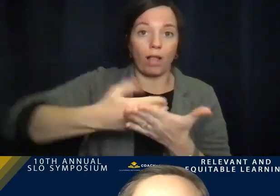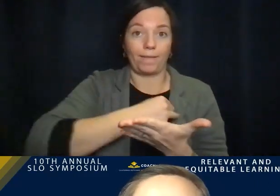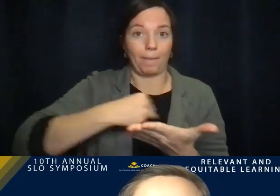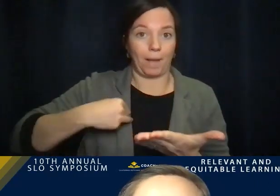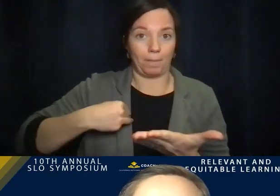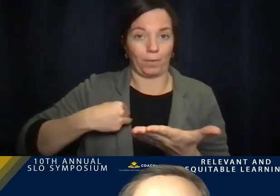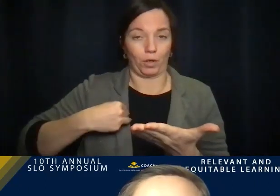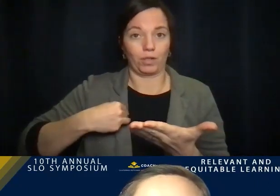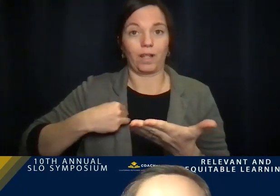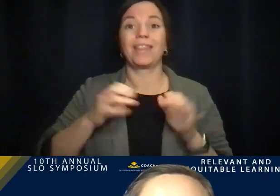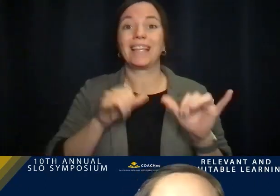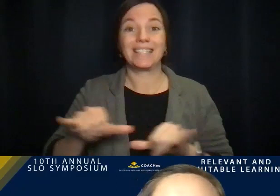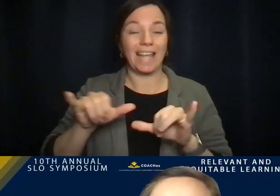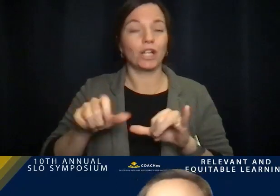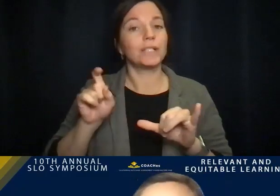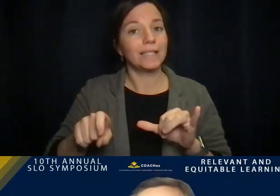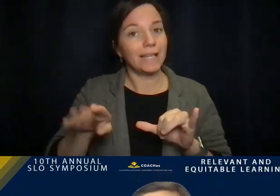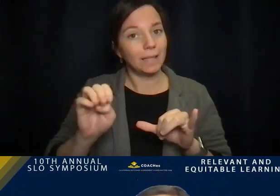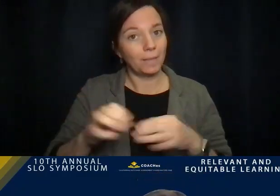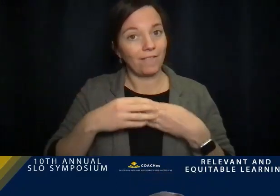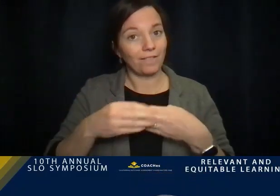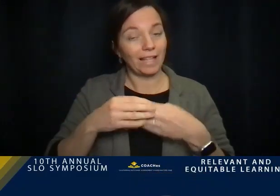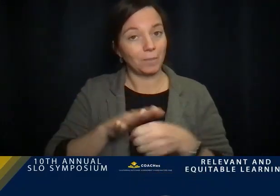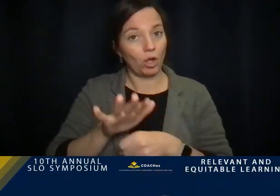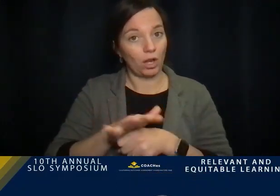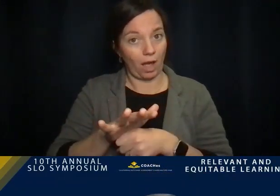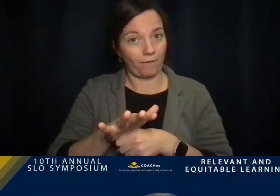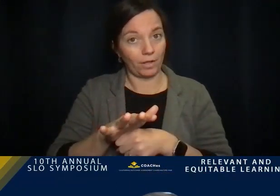standards that are flexible enough to let the institution say, no,